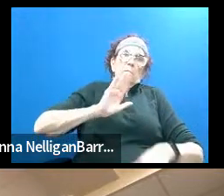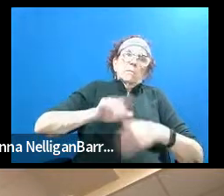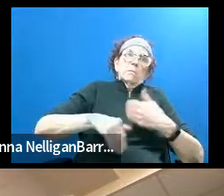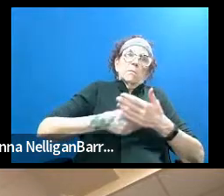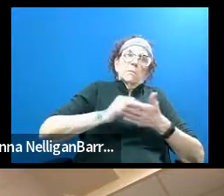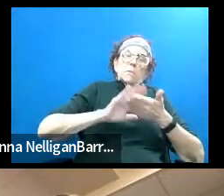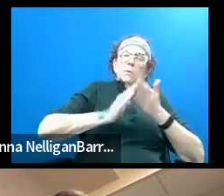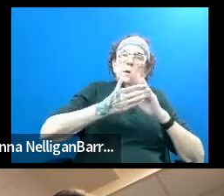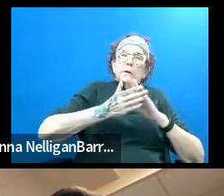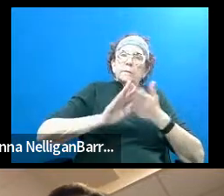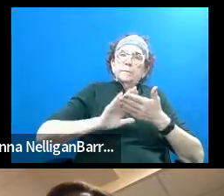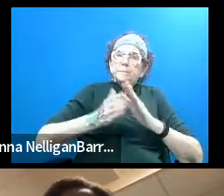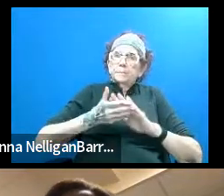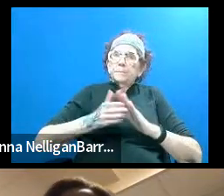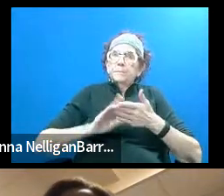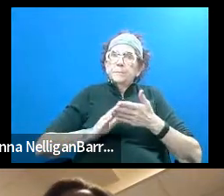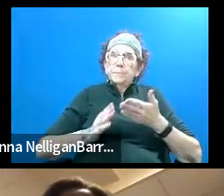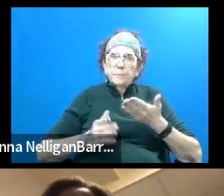Questions, anybody?